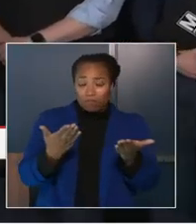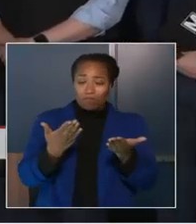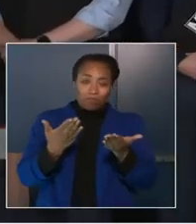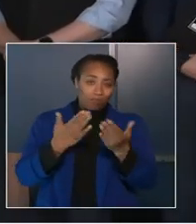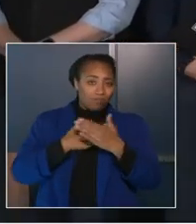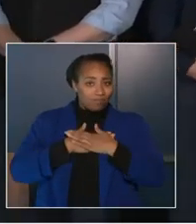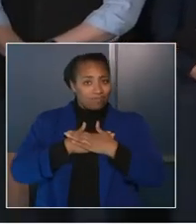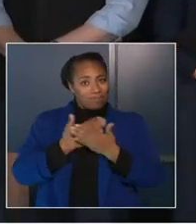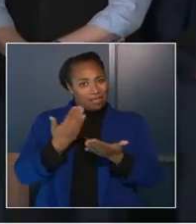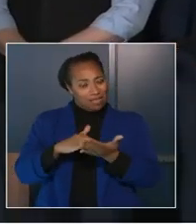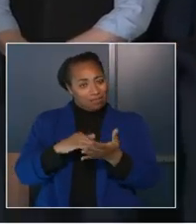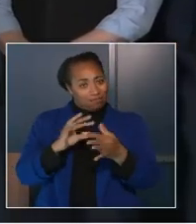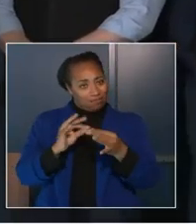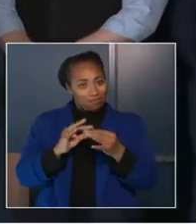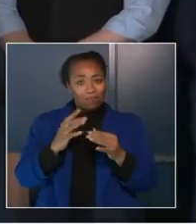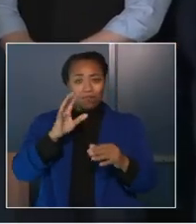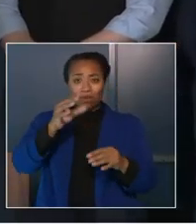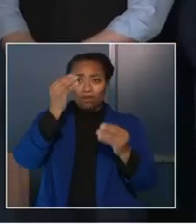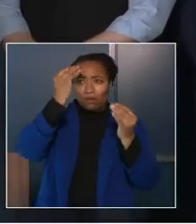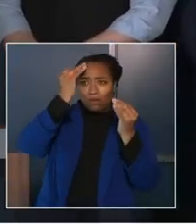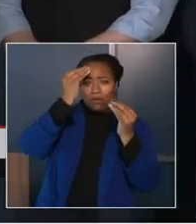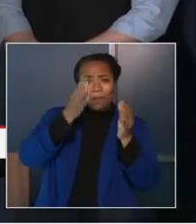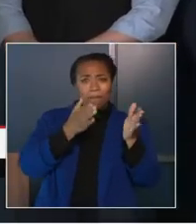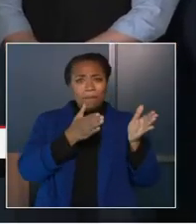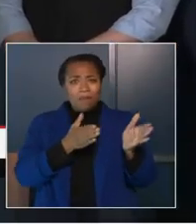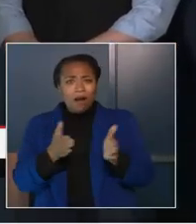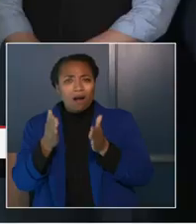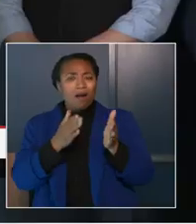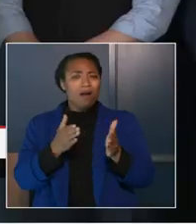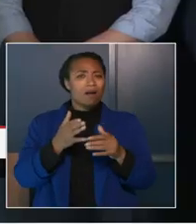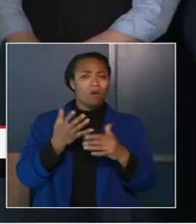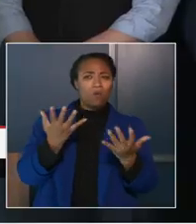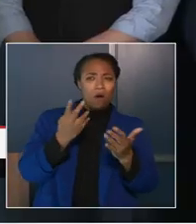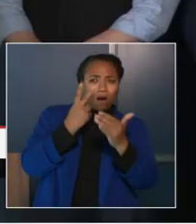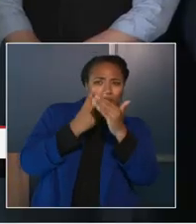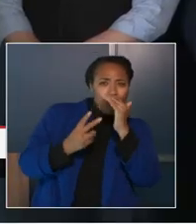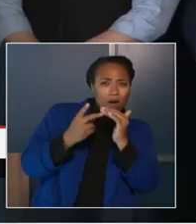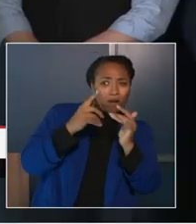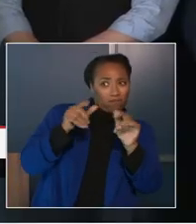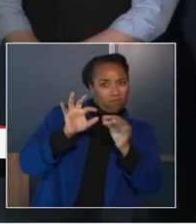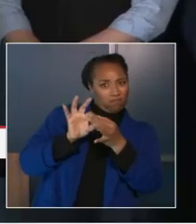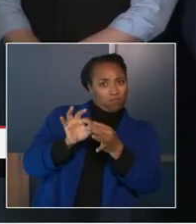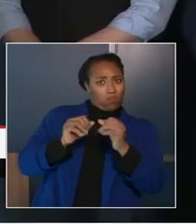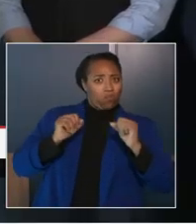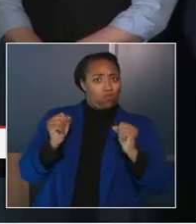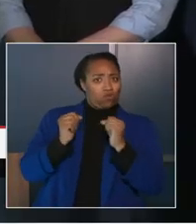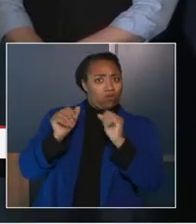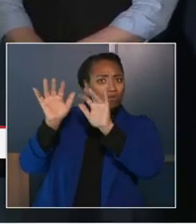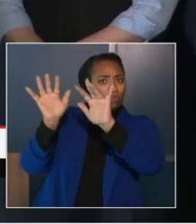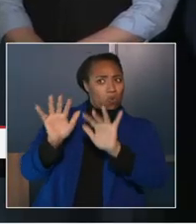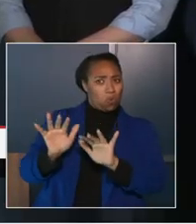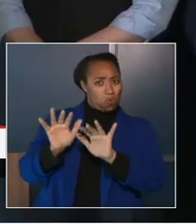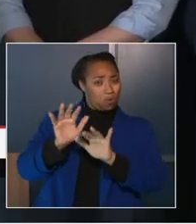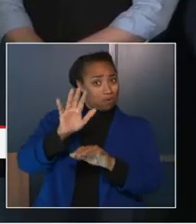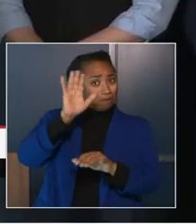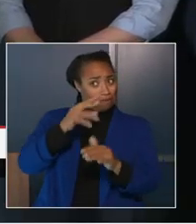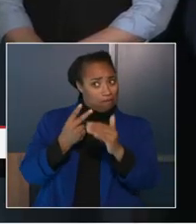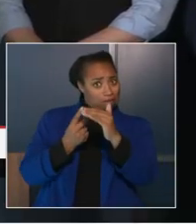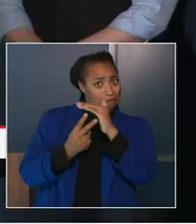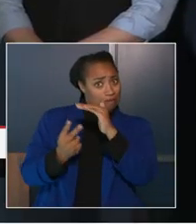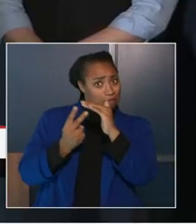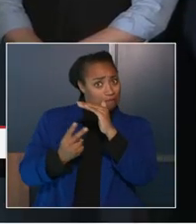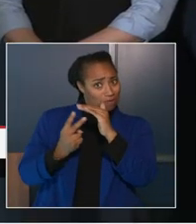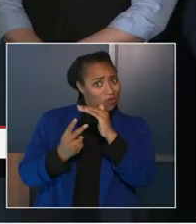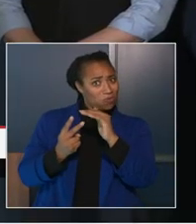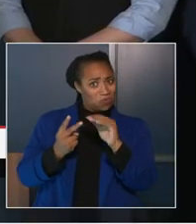weather. Right now, the forecast is showing that Washington, D.C. will likely get a